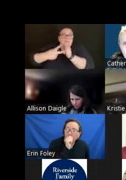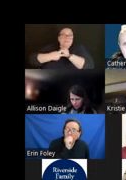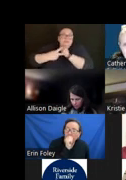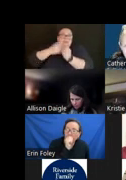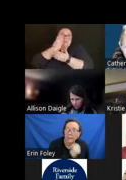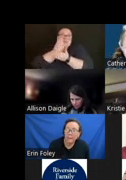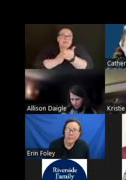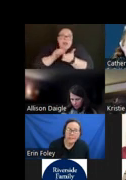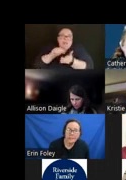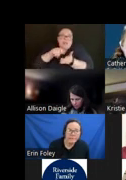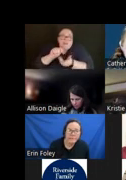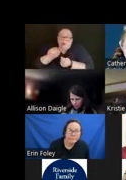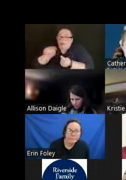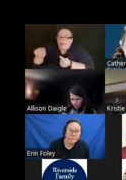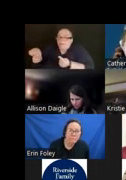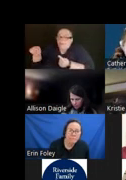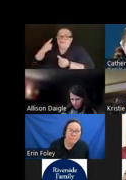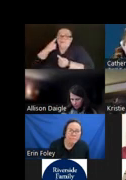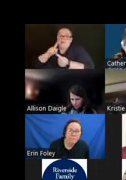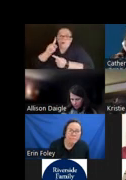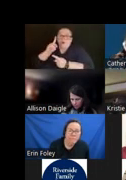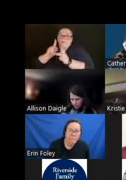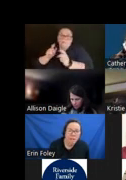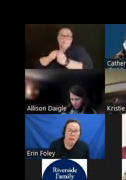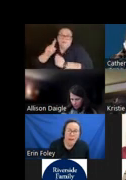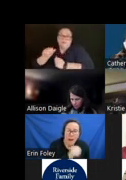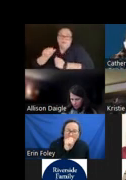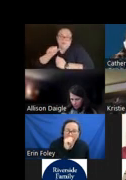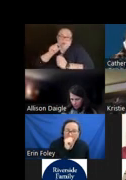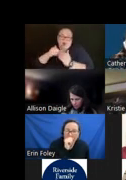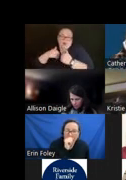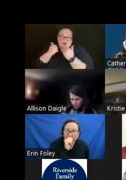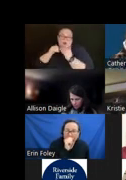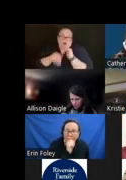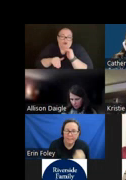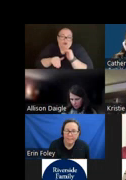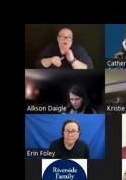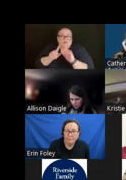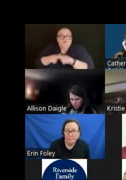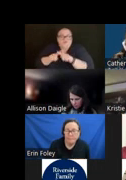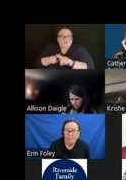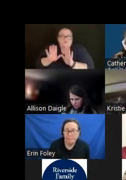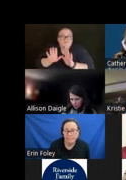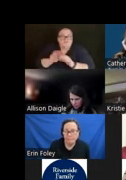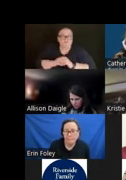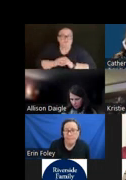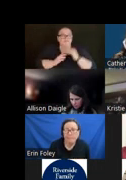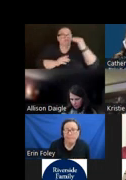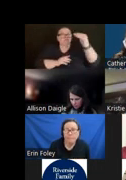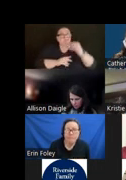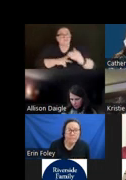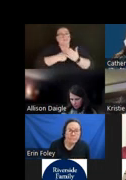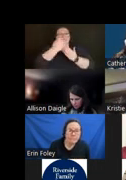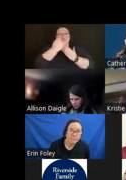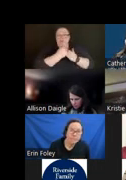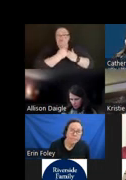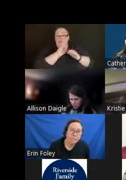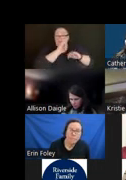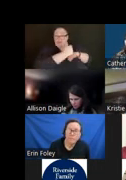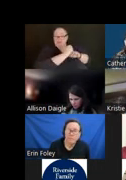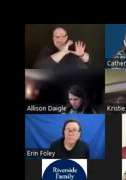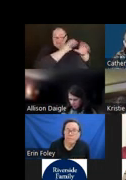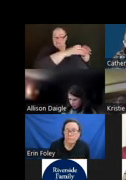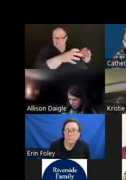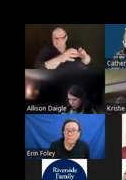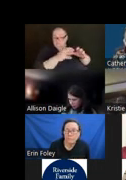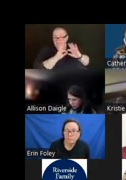on a location-by-location basis. There's also project-based family housing, which